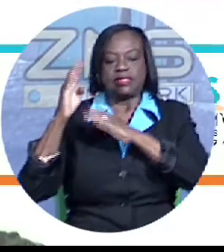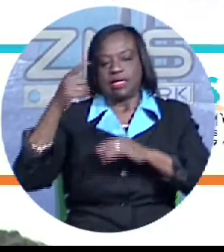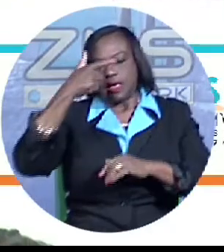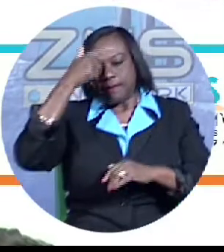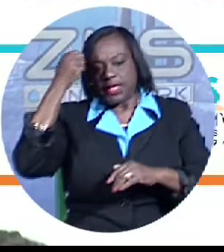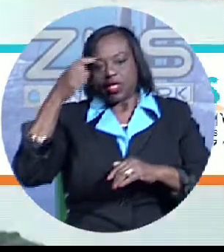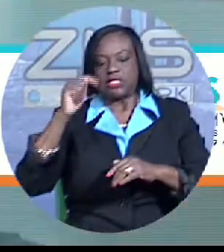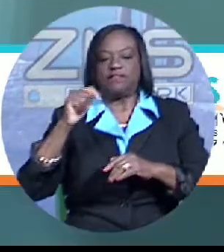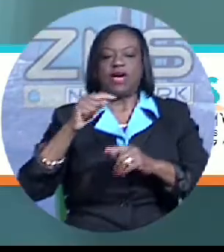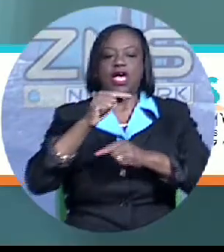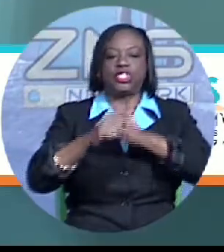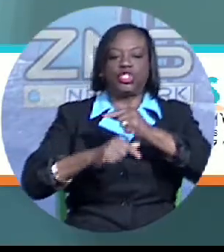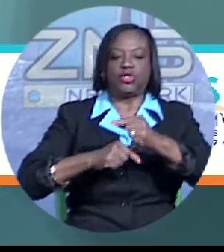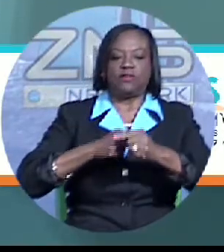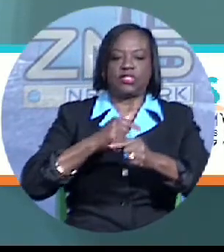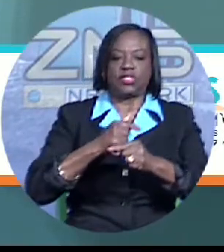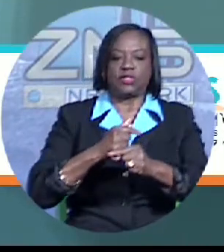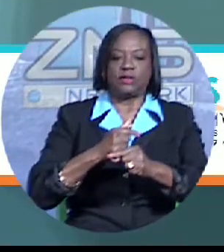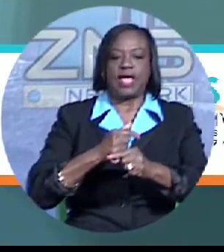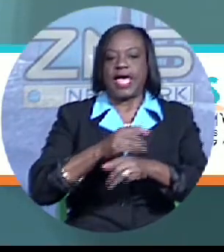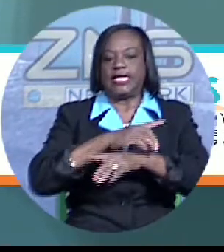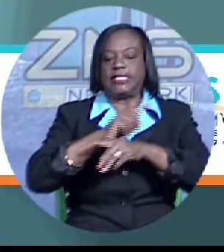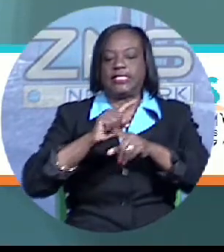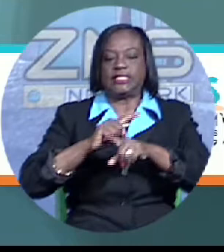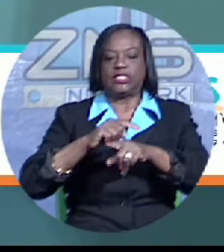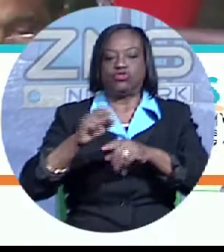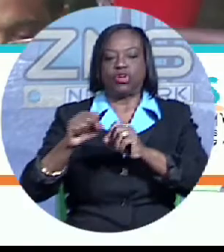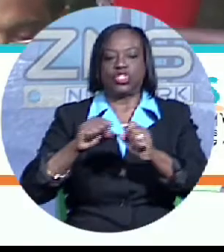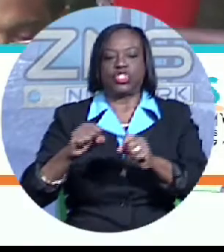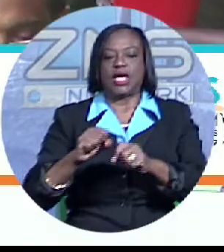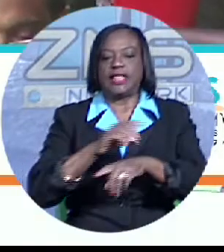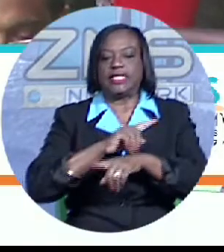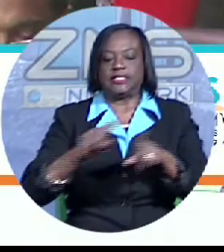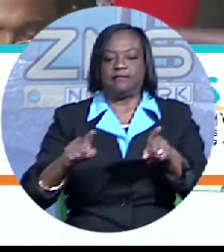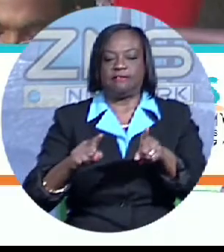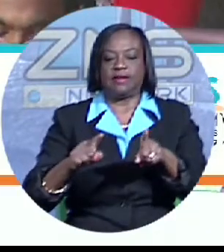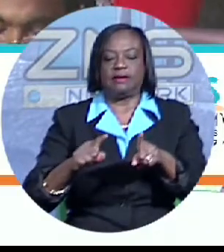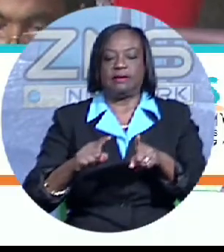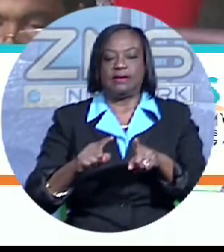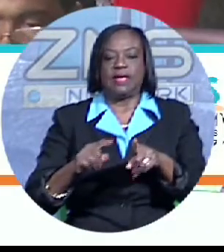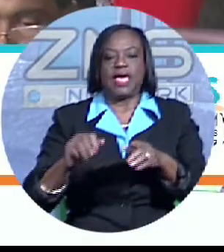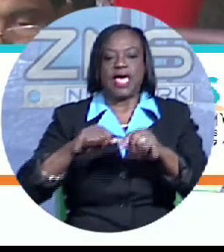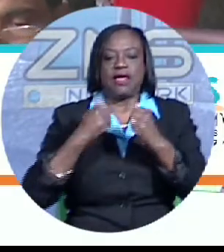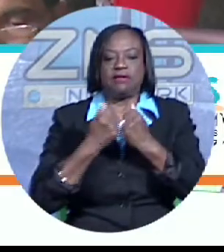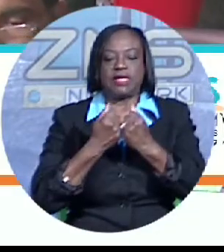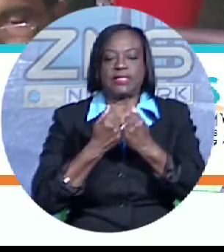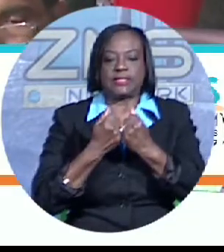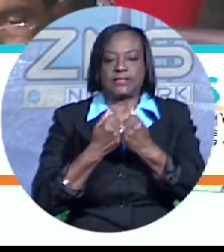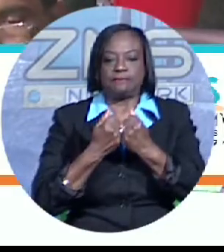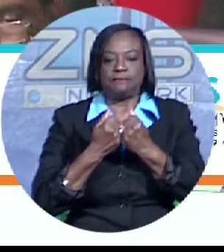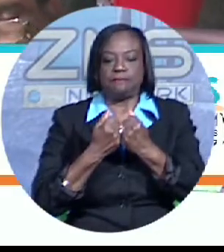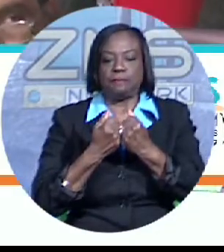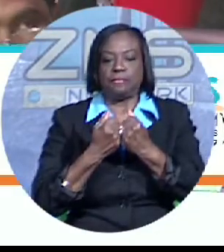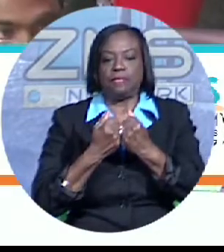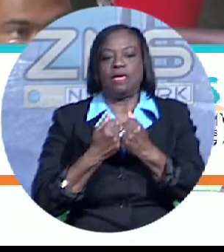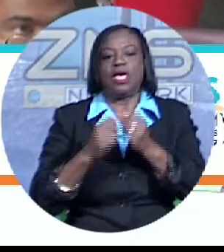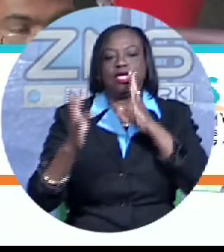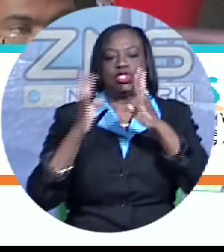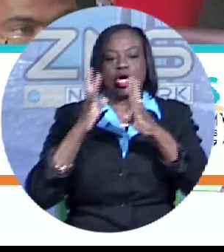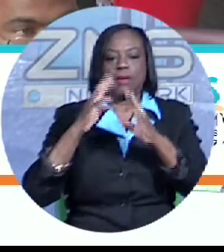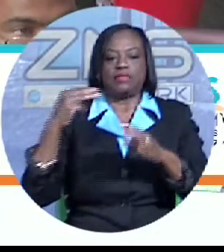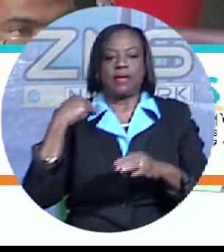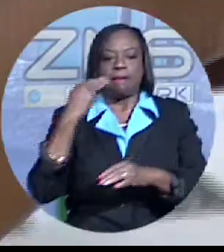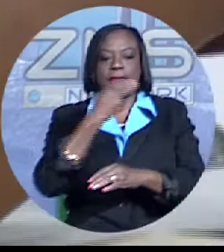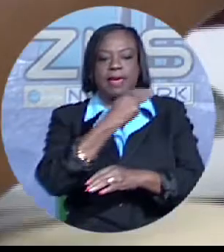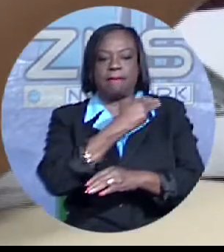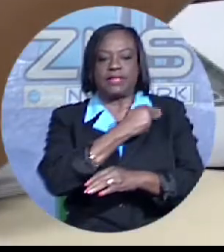is concerned and the differing stages of development of our country. The Prime Minister stressed that despite our challenges and membership in international